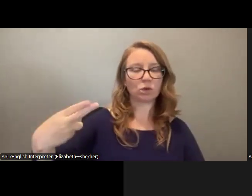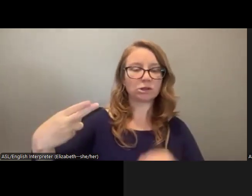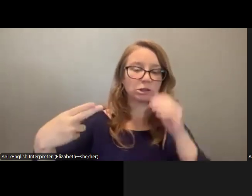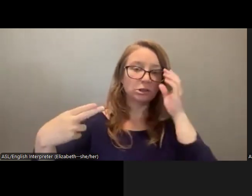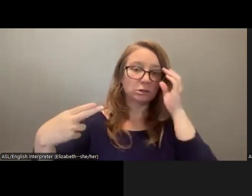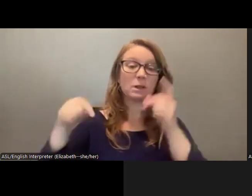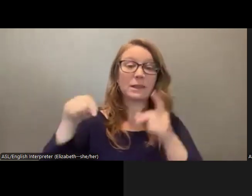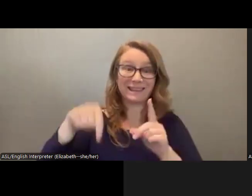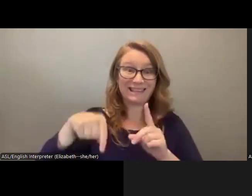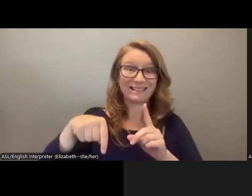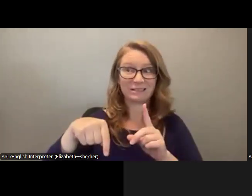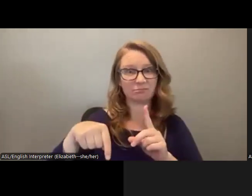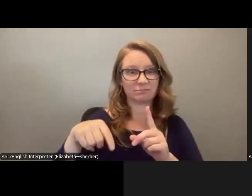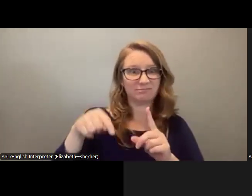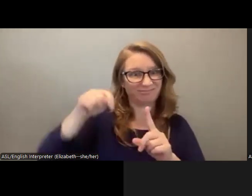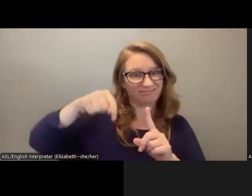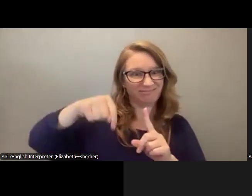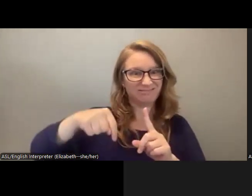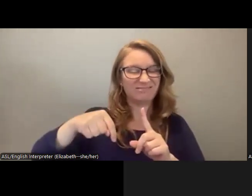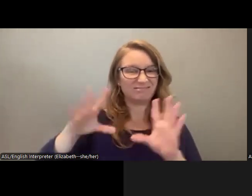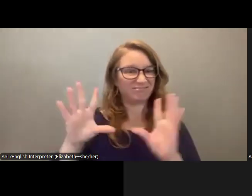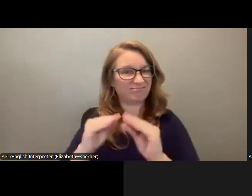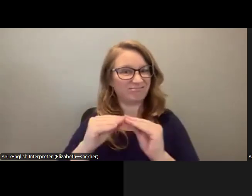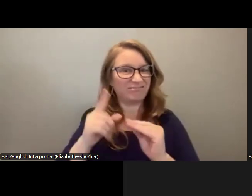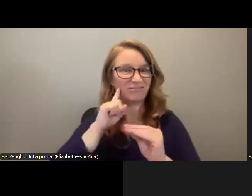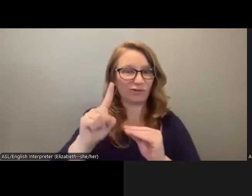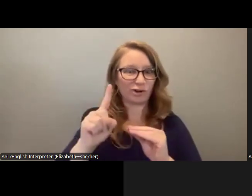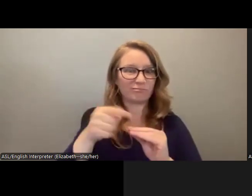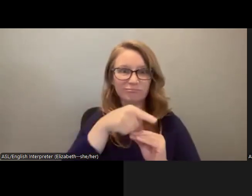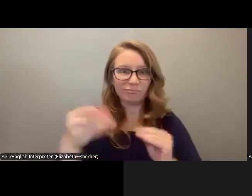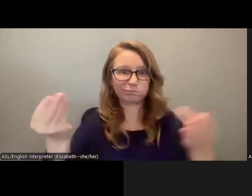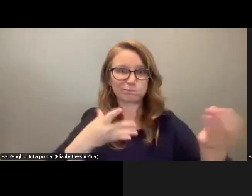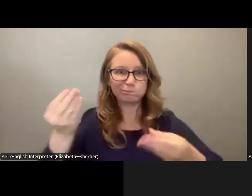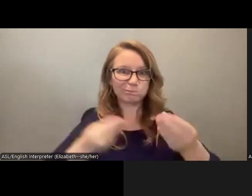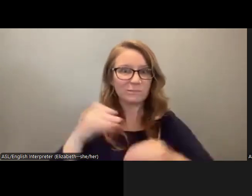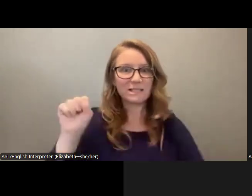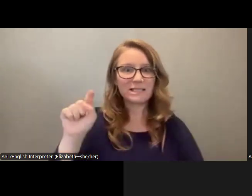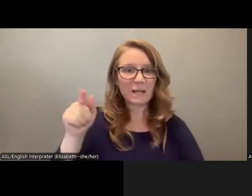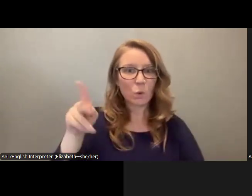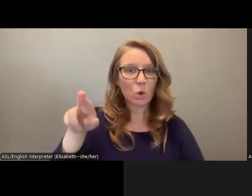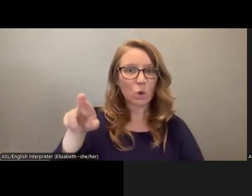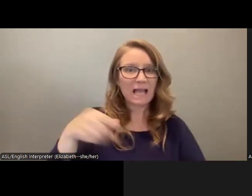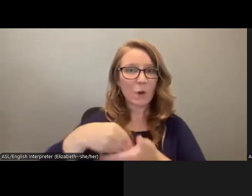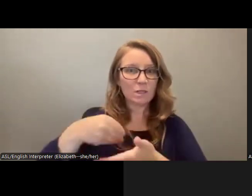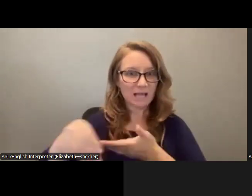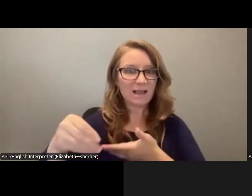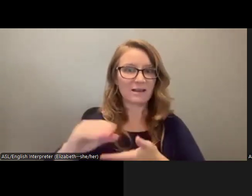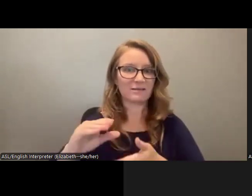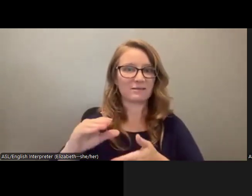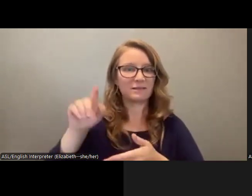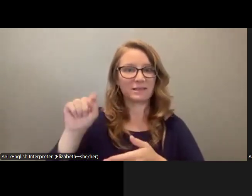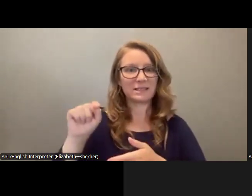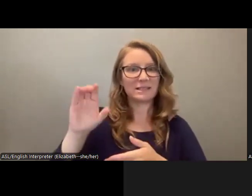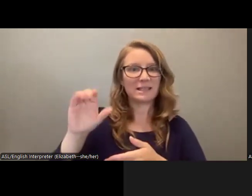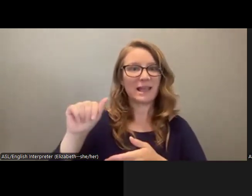this was really the kind of the forum to provide stakeholders outside of the TCEAC to weigh in. And